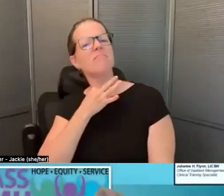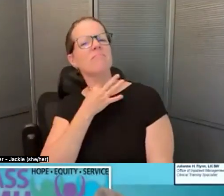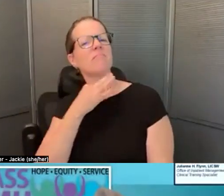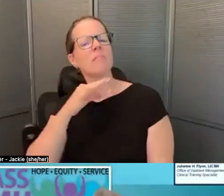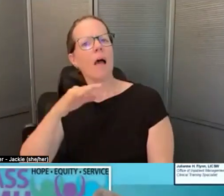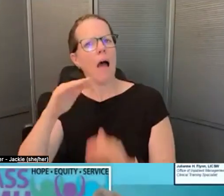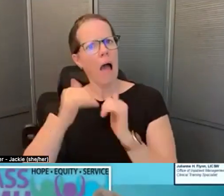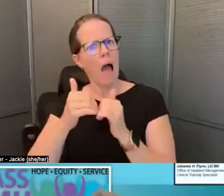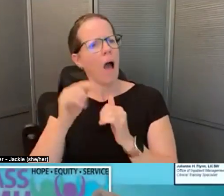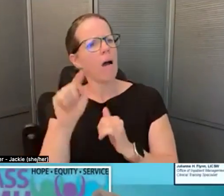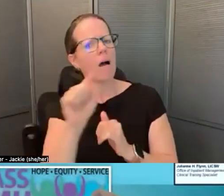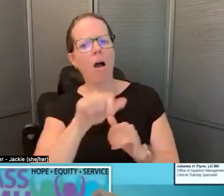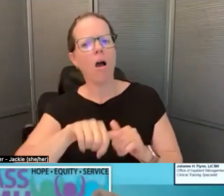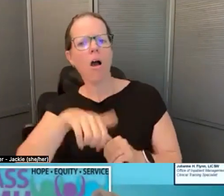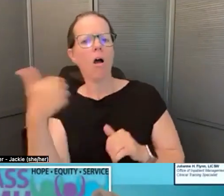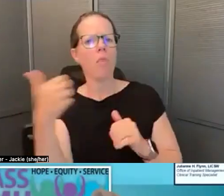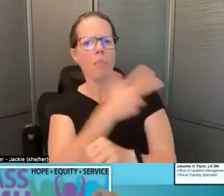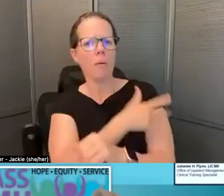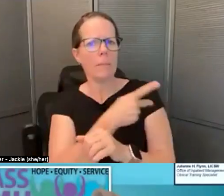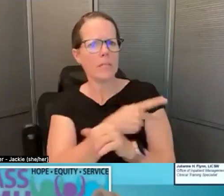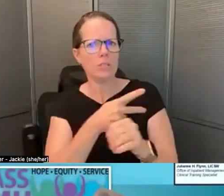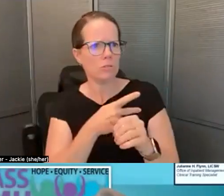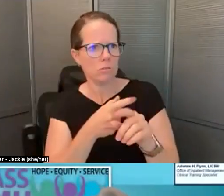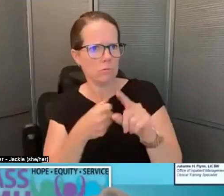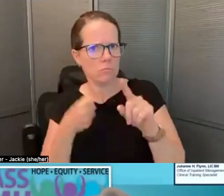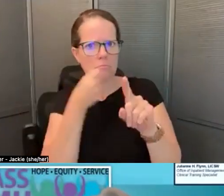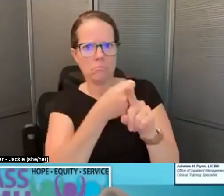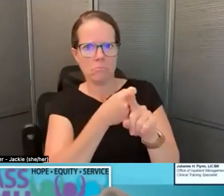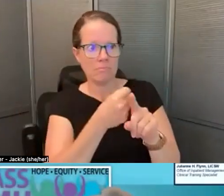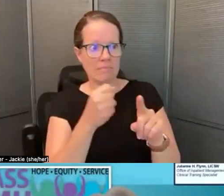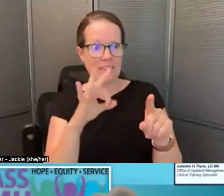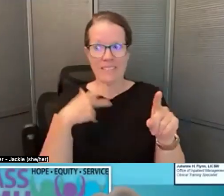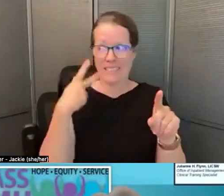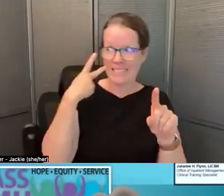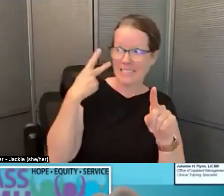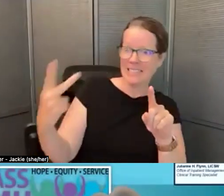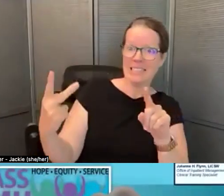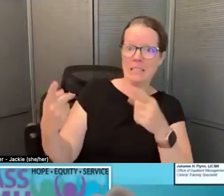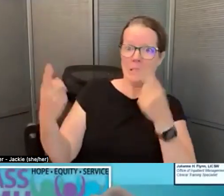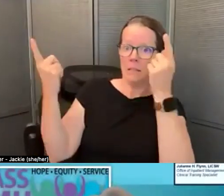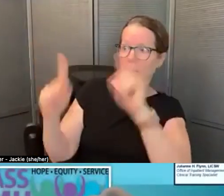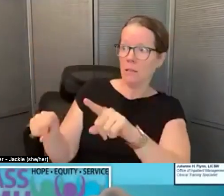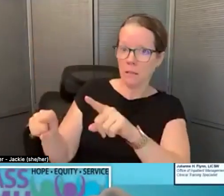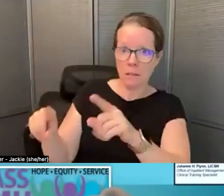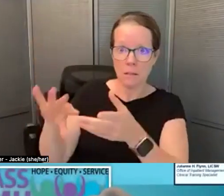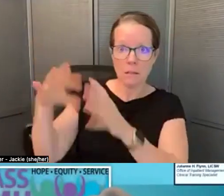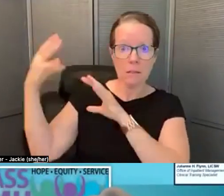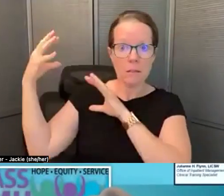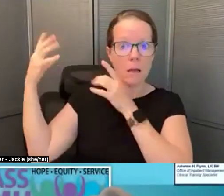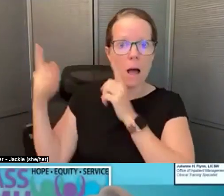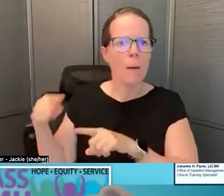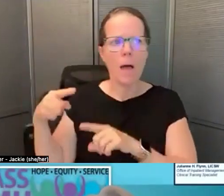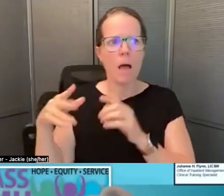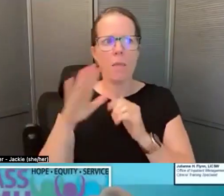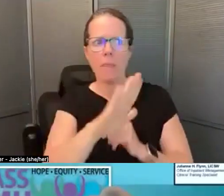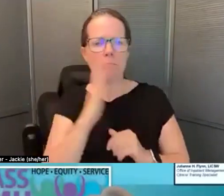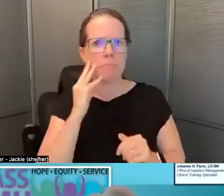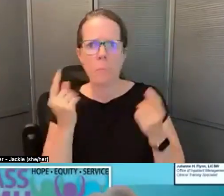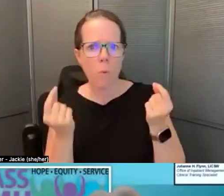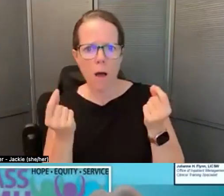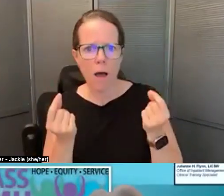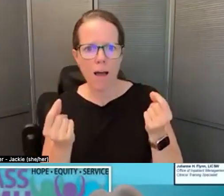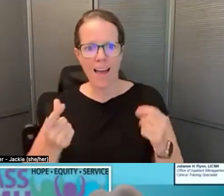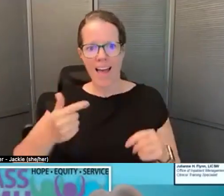from their point of view when there is an incident? So I can, I'm asking the questions, but I can also